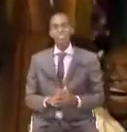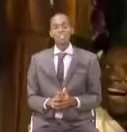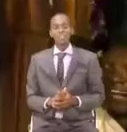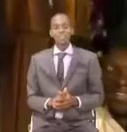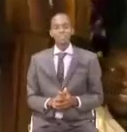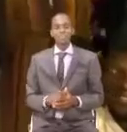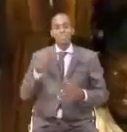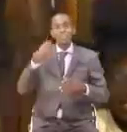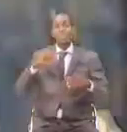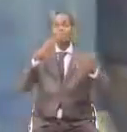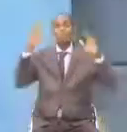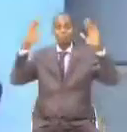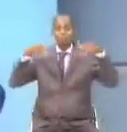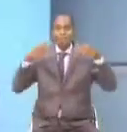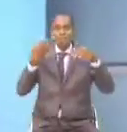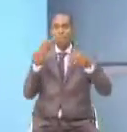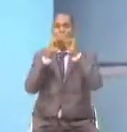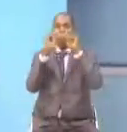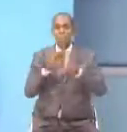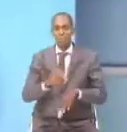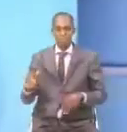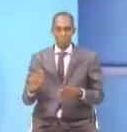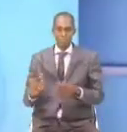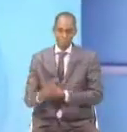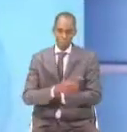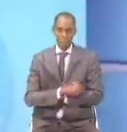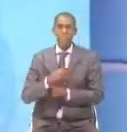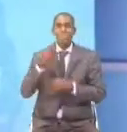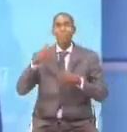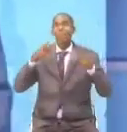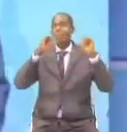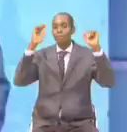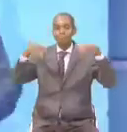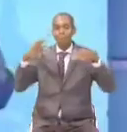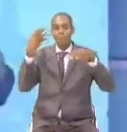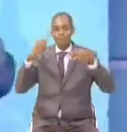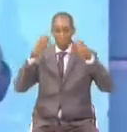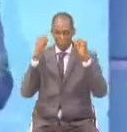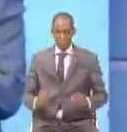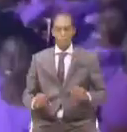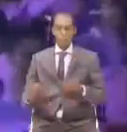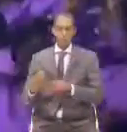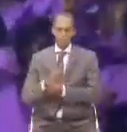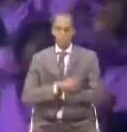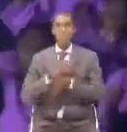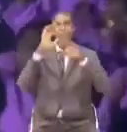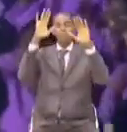A rain of blessing today. A rain of power today. Miracle in your